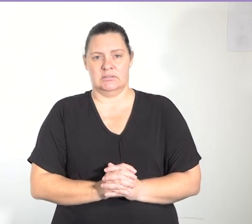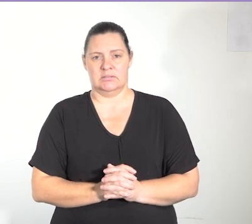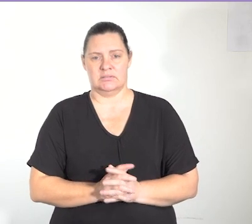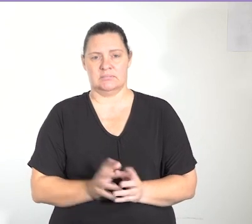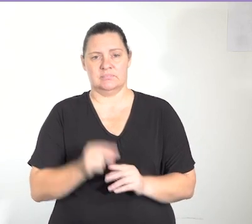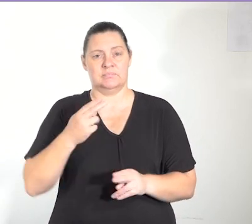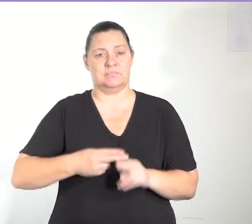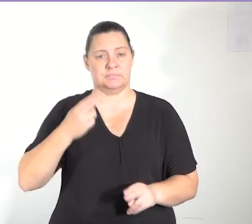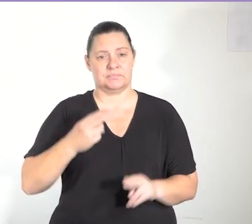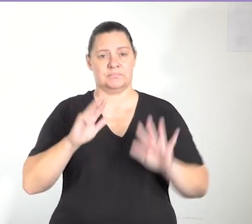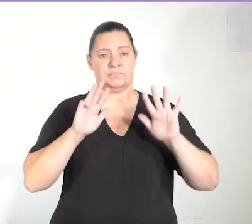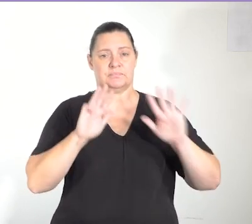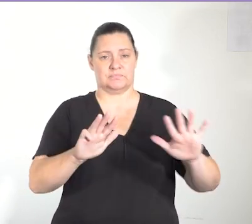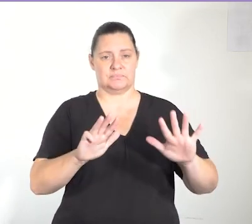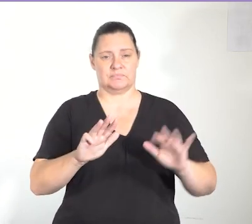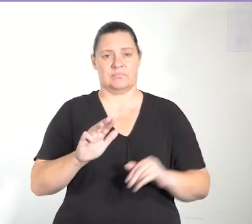900,000. Our final answer there is